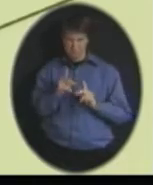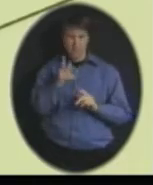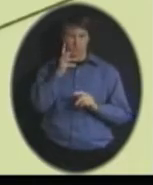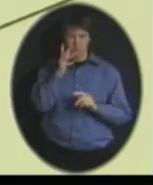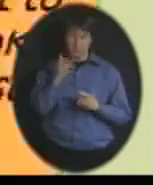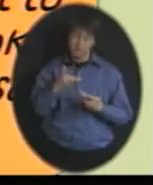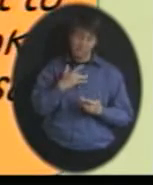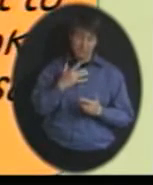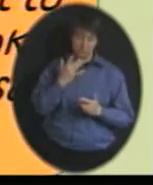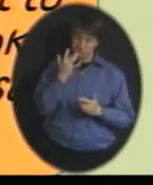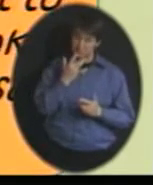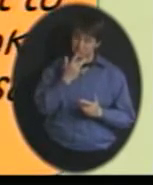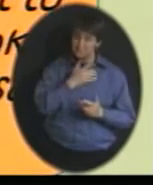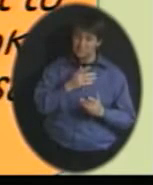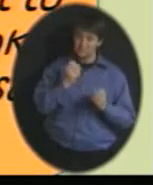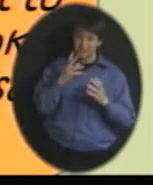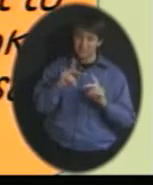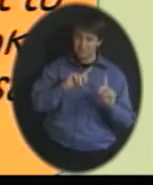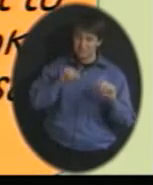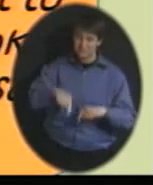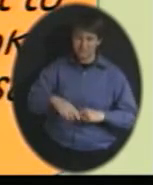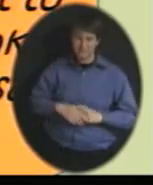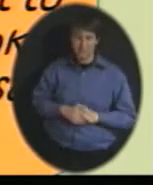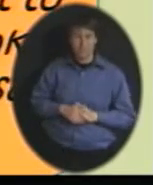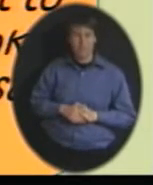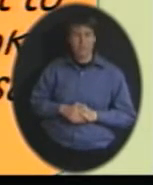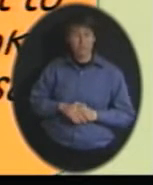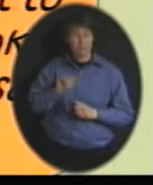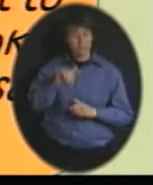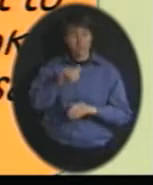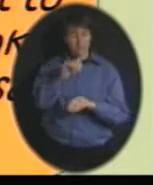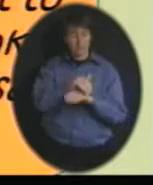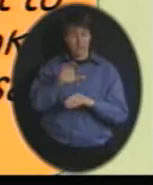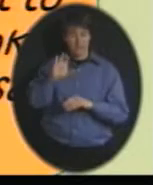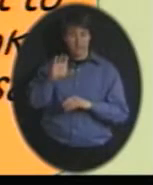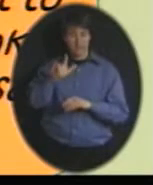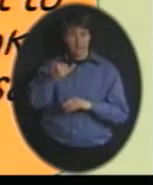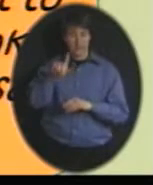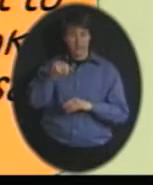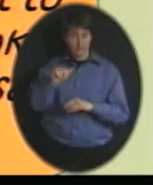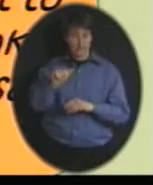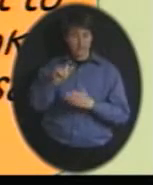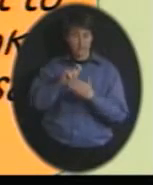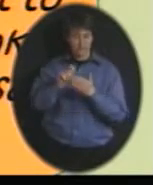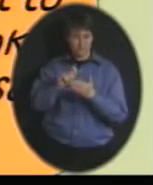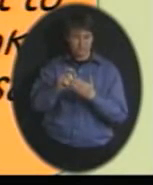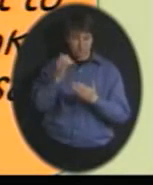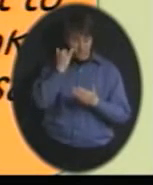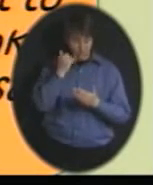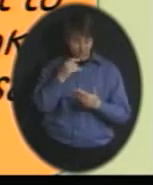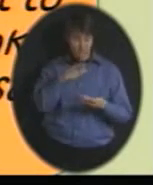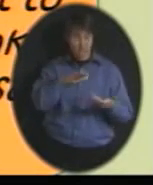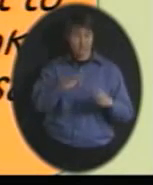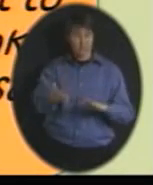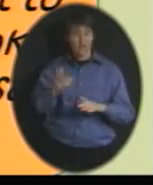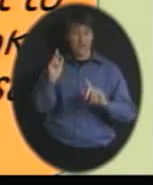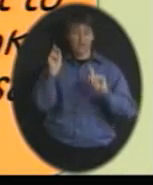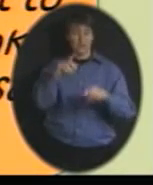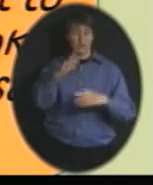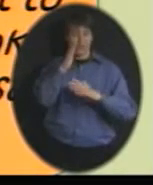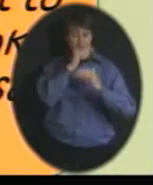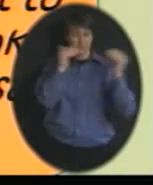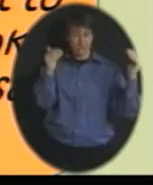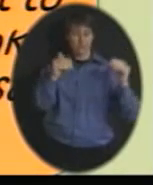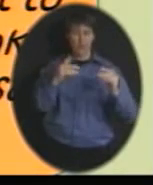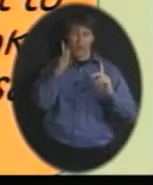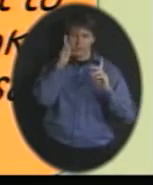fortunate there. Claudia, at that night, made the comment, and then she put it on her Facebook account as well. If I died and went to heaven,